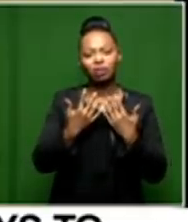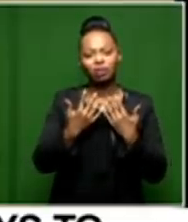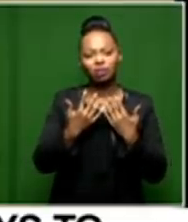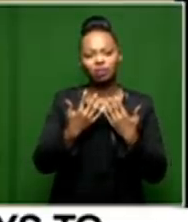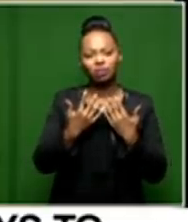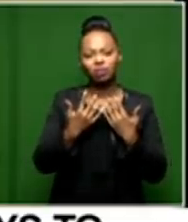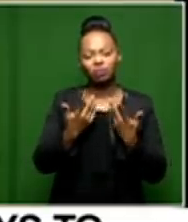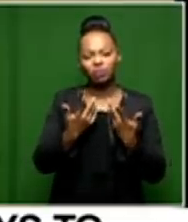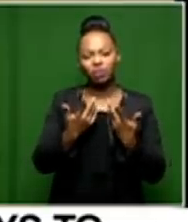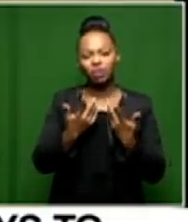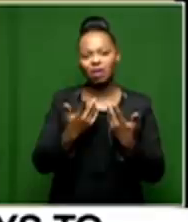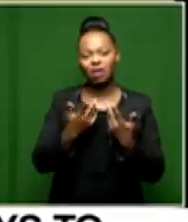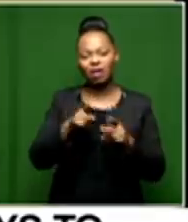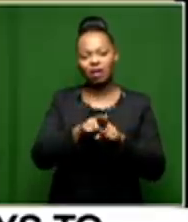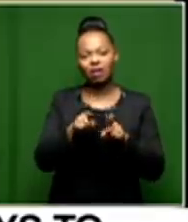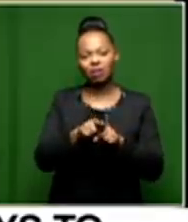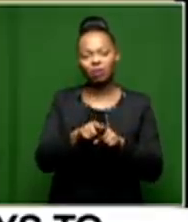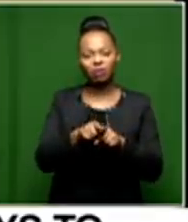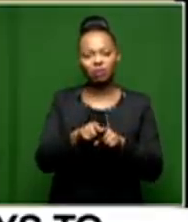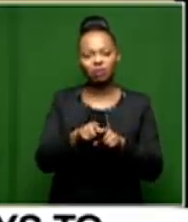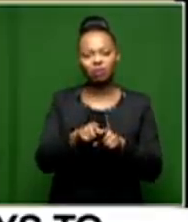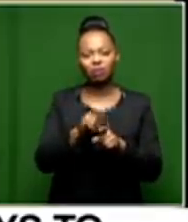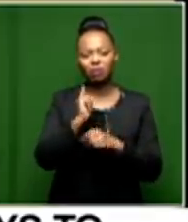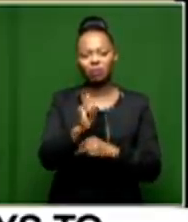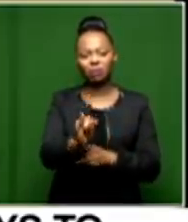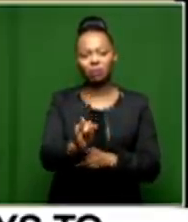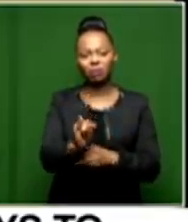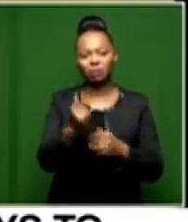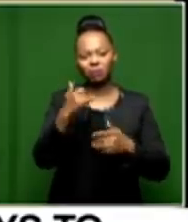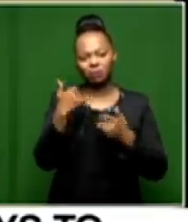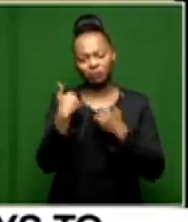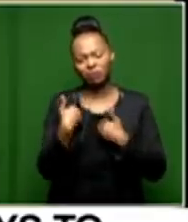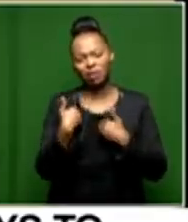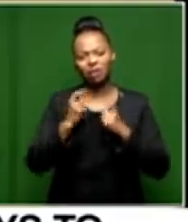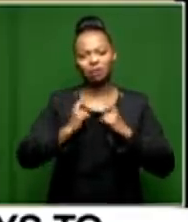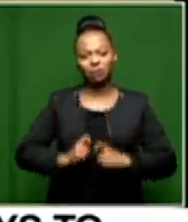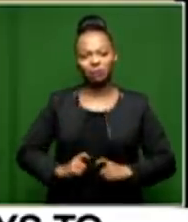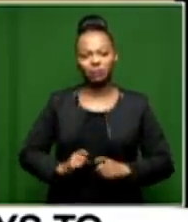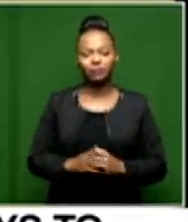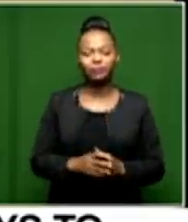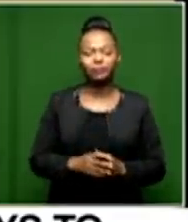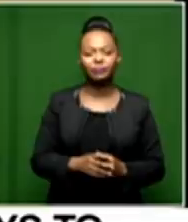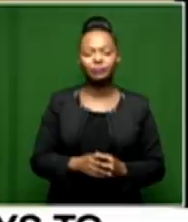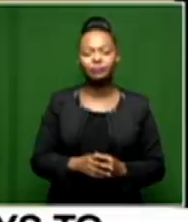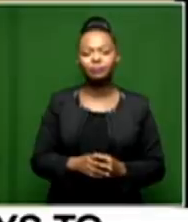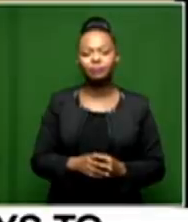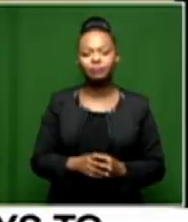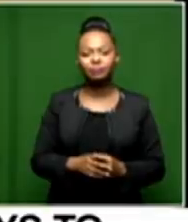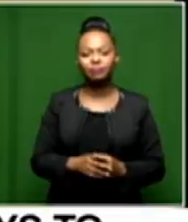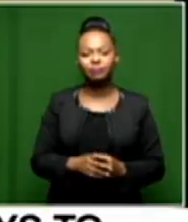chronic fatigue syndrome, I think is the term that is used. So there are lots of ideas